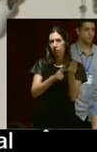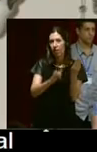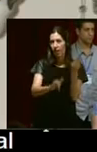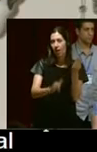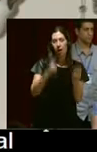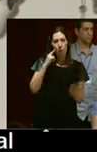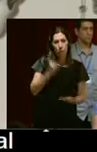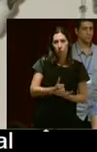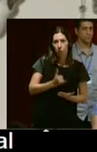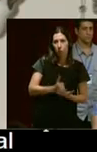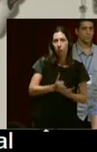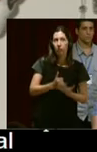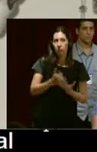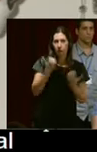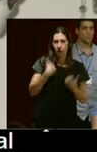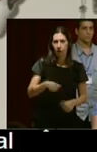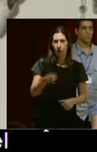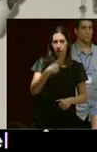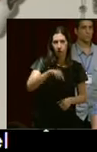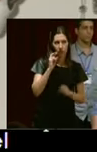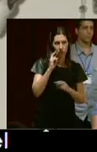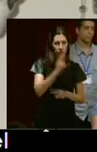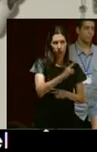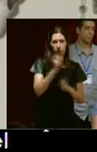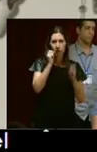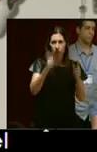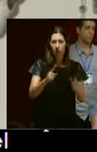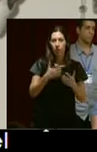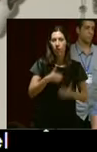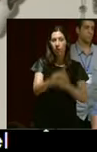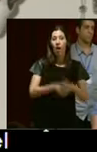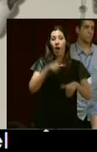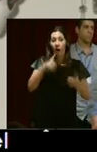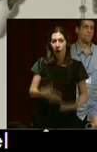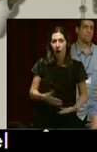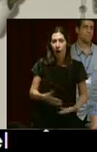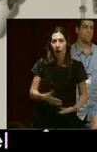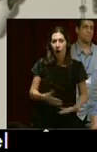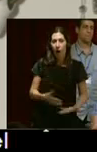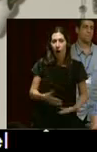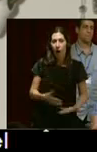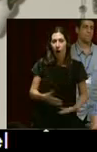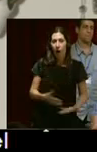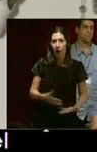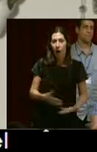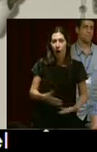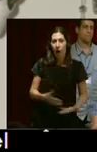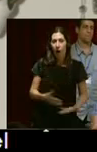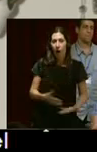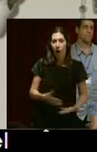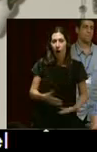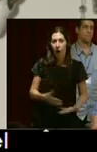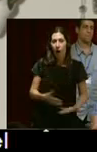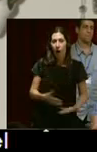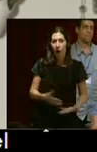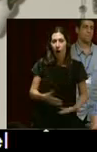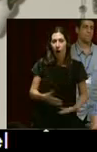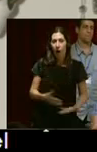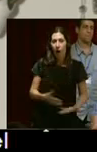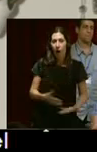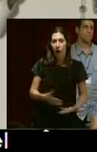exists as a prototype. It's already functional, but right now we are undertaking the user